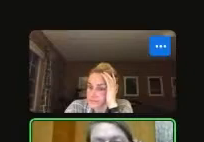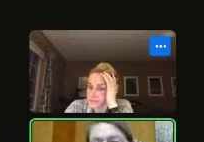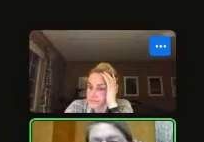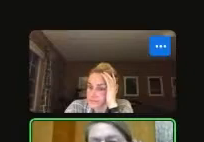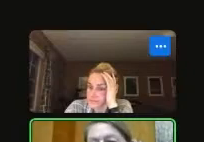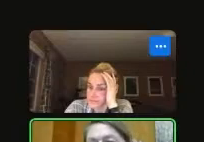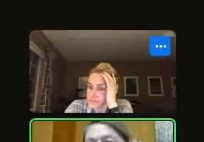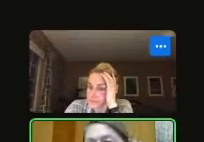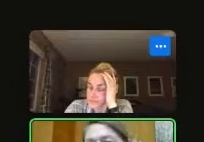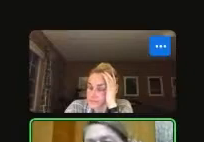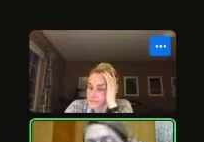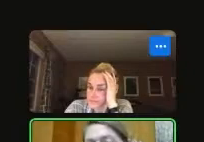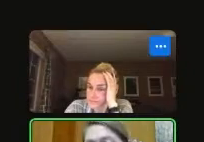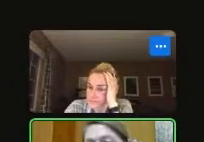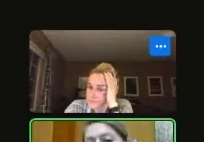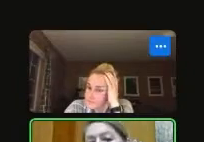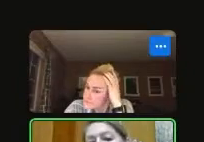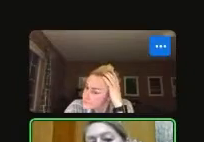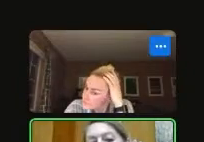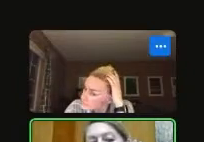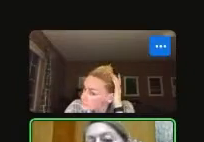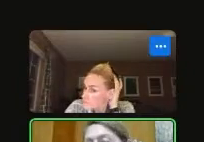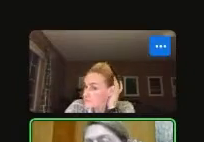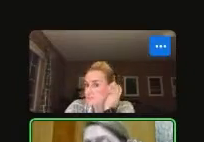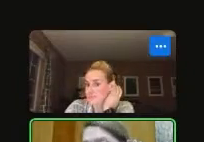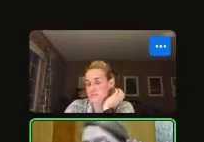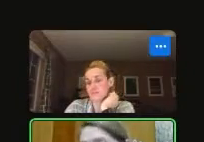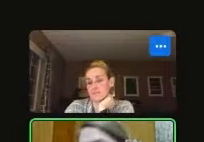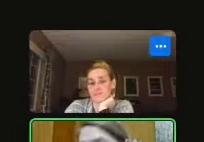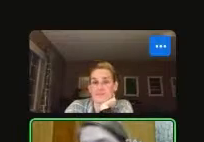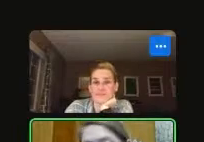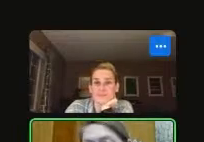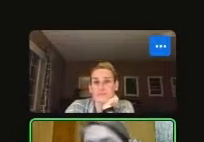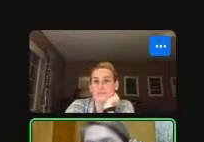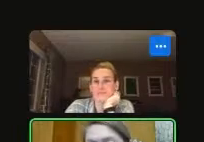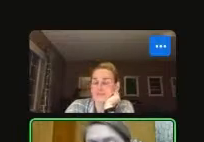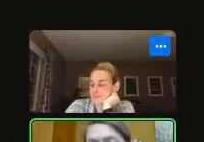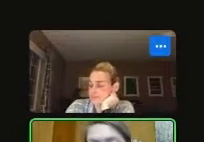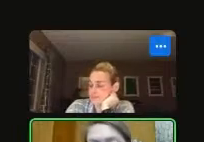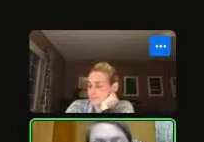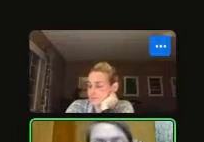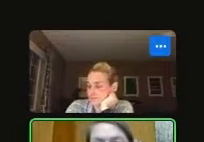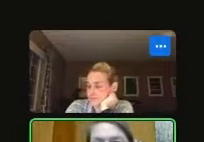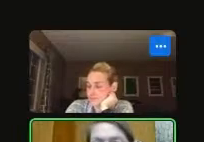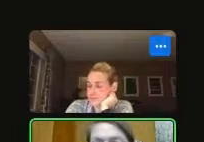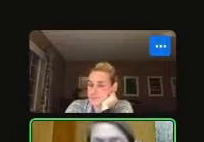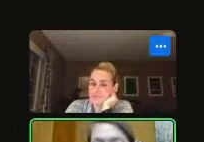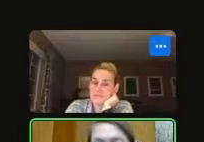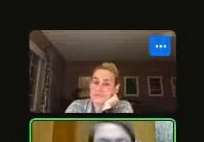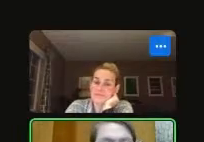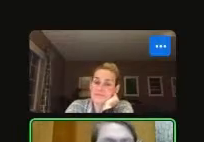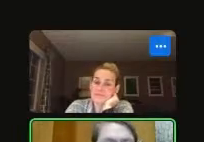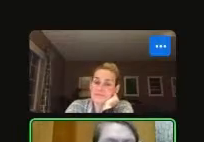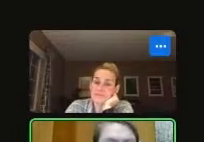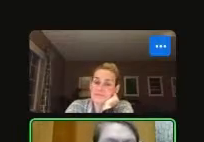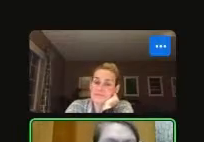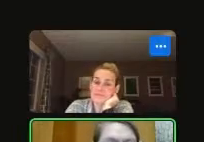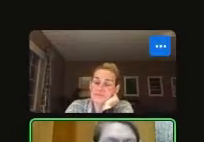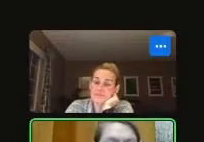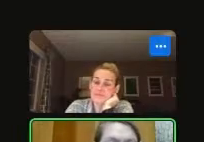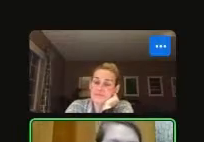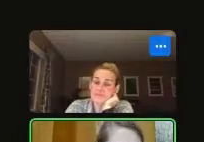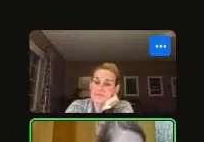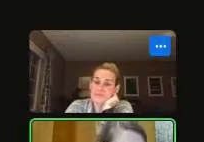capacity in warming and also underway with investments that you and the regional partners have contributed in